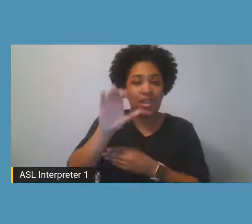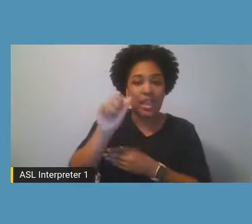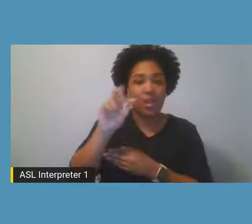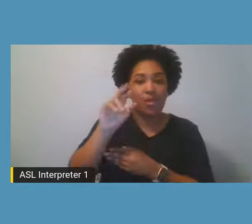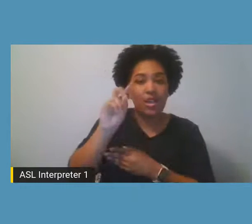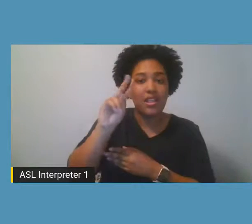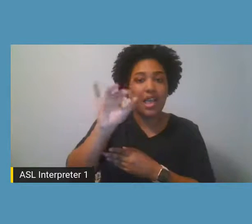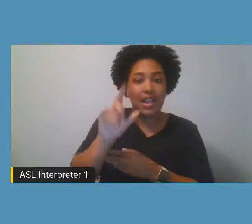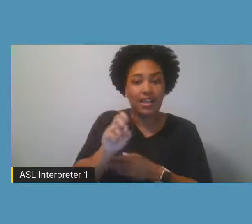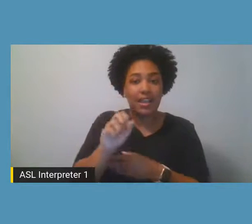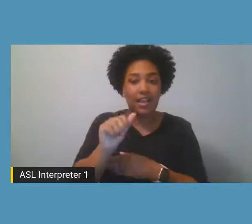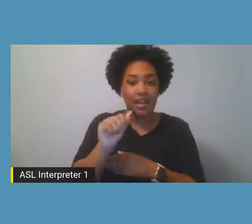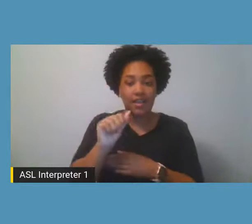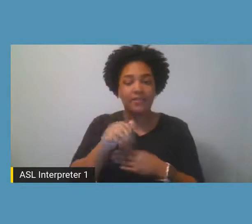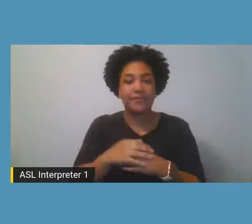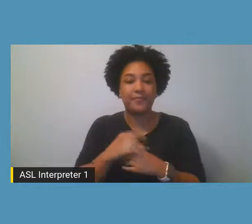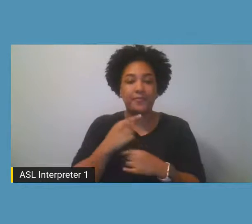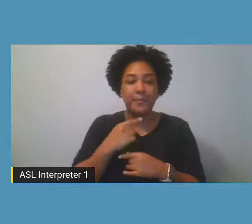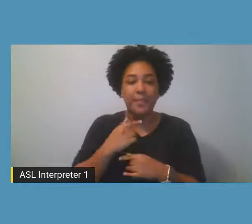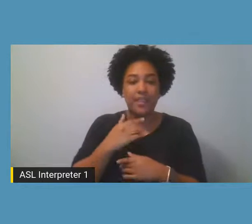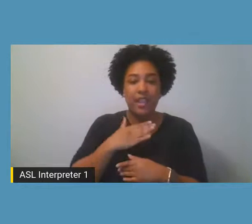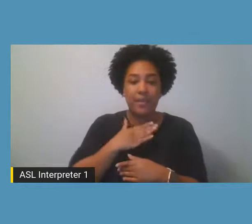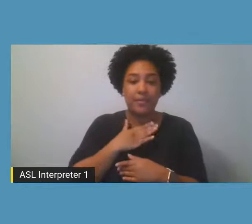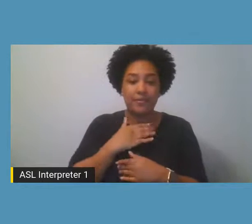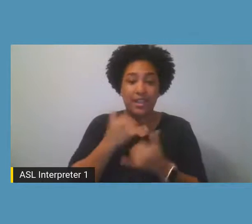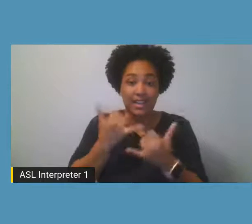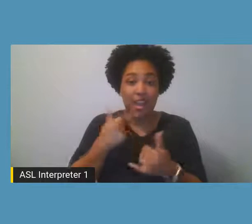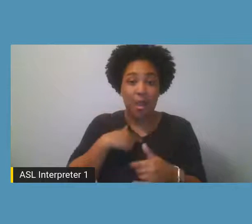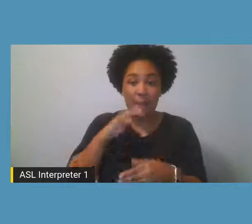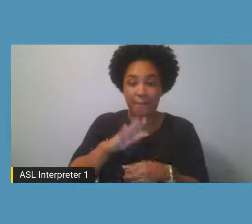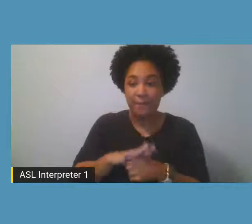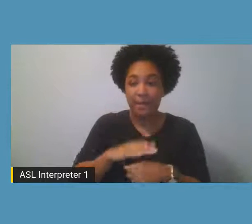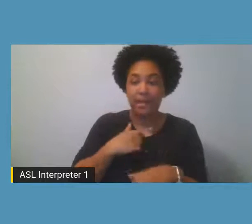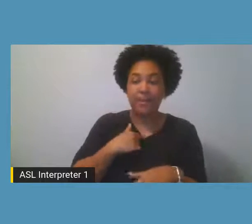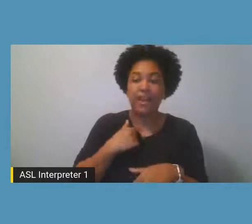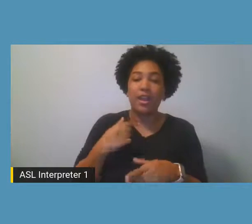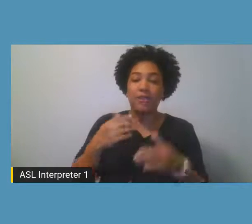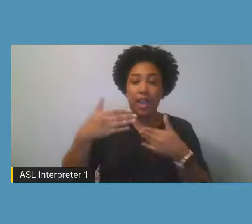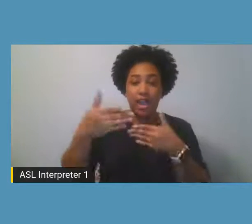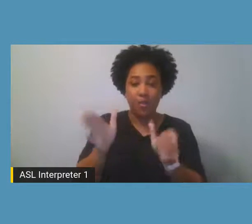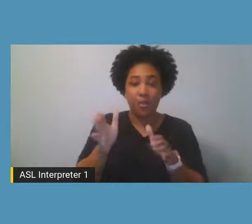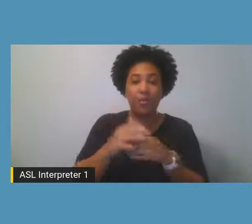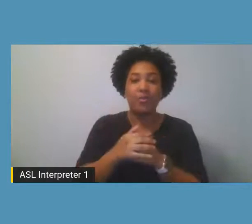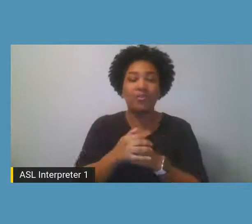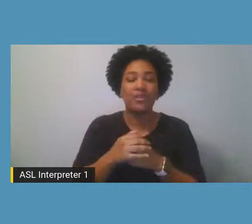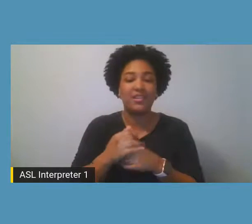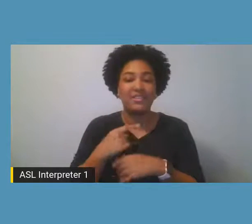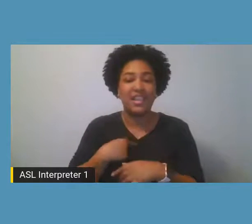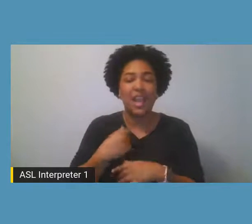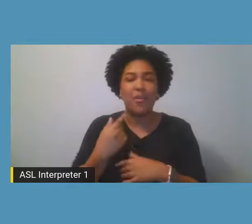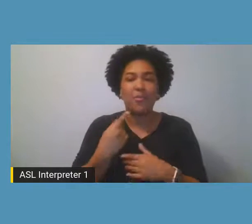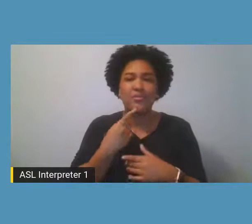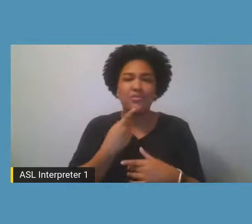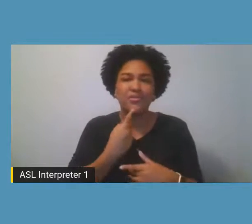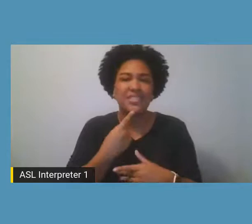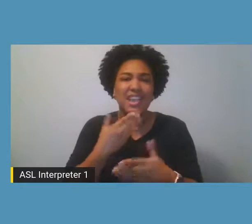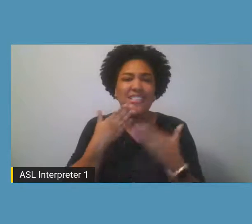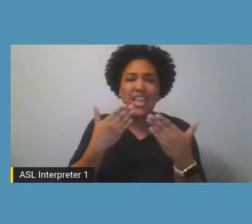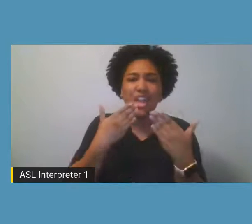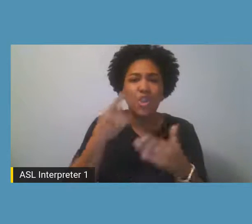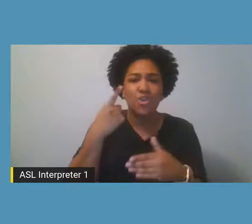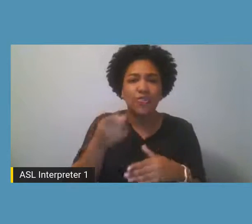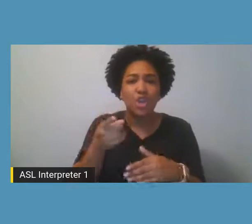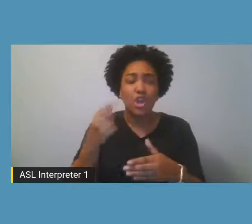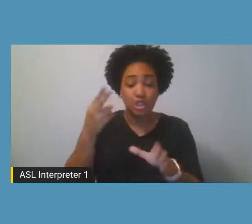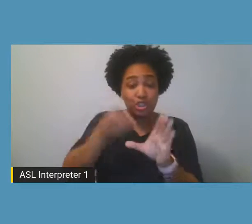my living room in Durham, North Carolina. And I just want to say again, thank you so much for signing up for today's session.